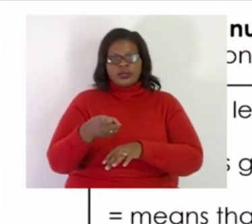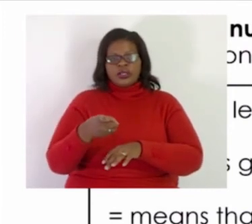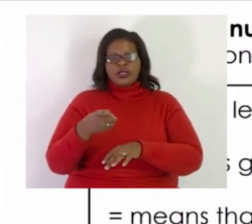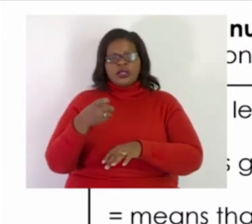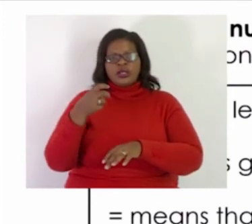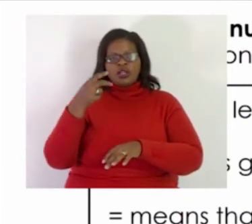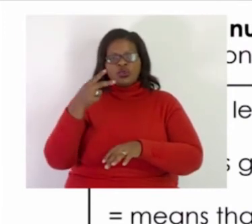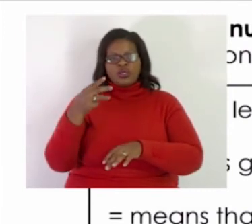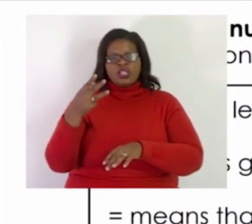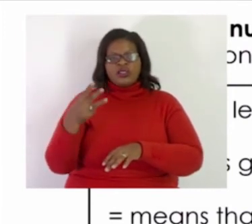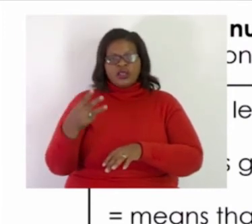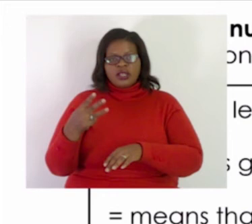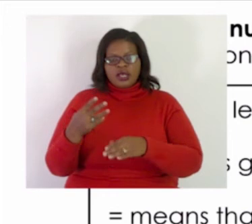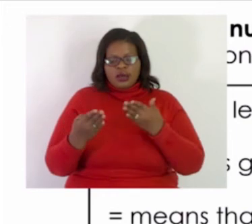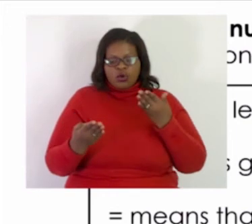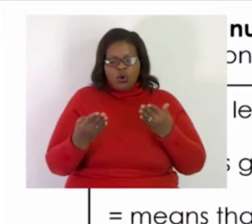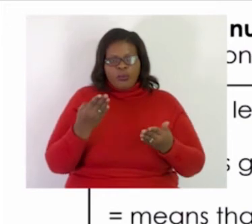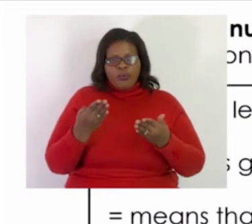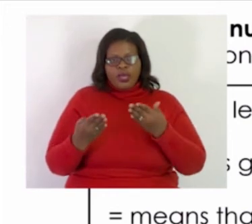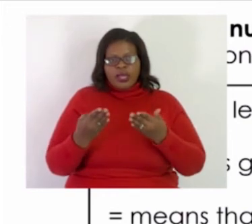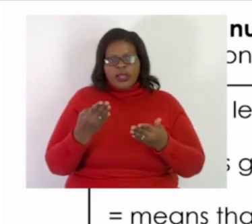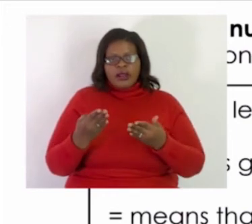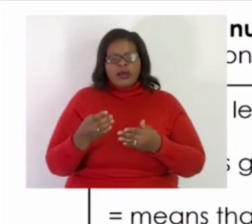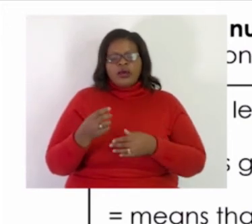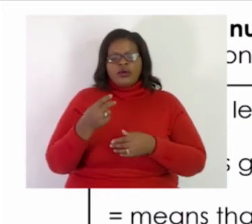46,023 compared to